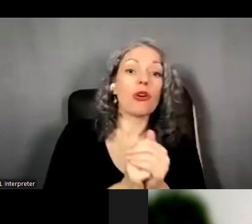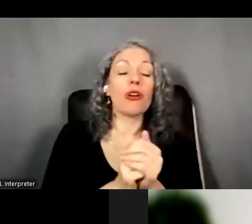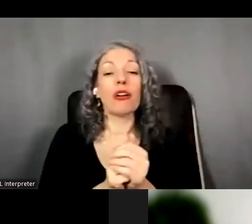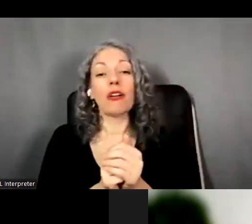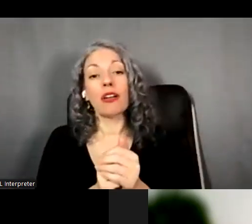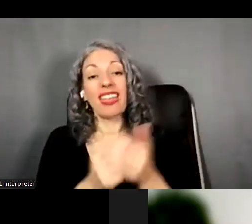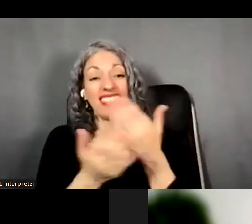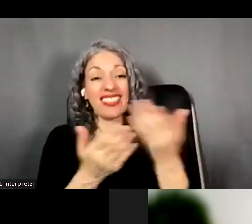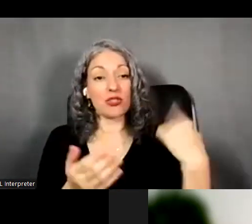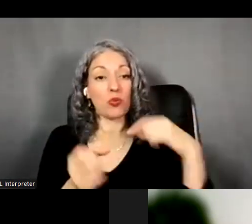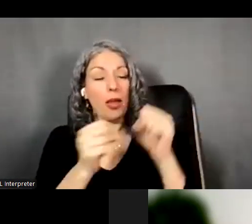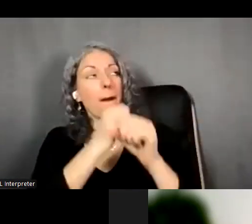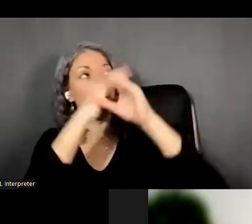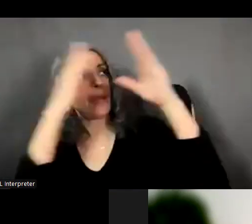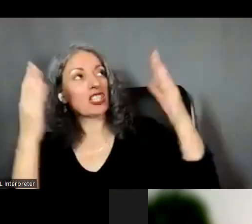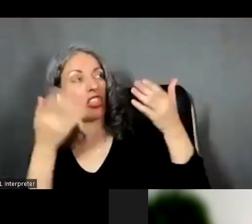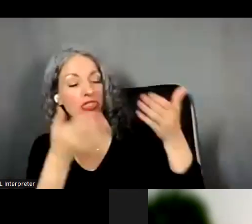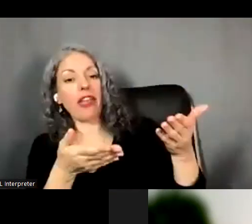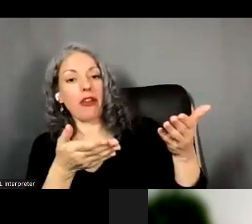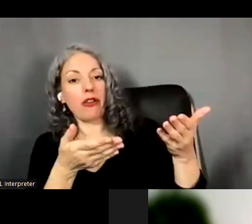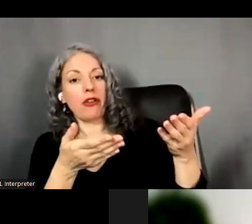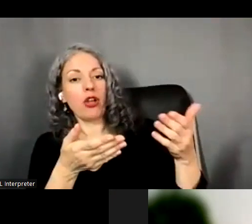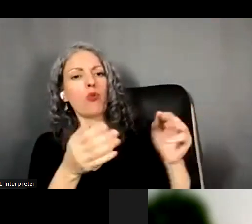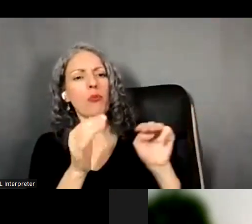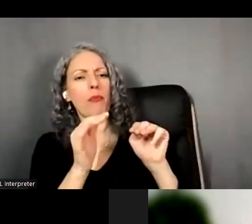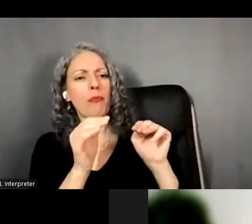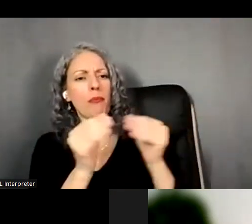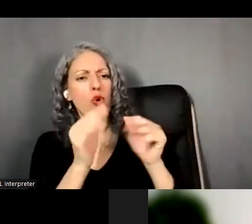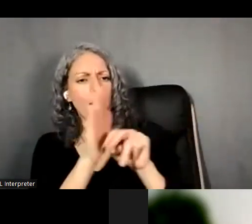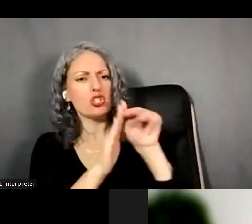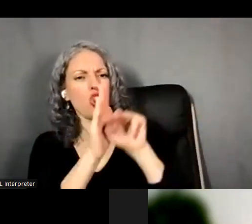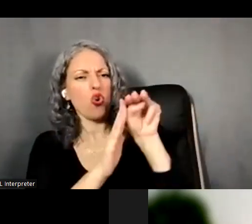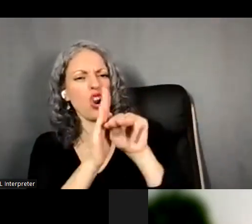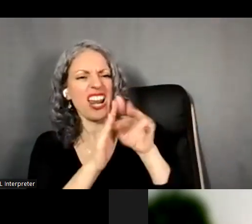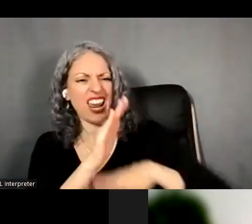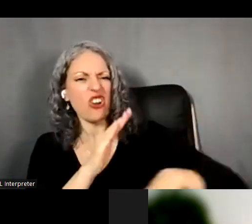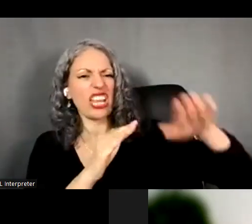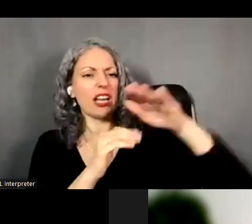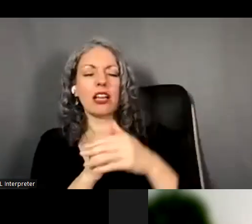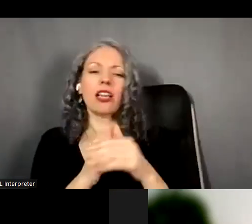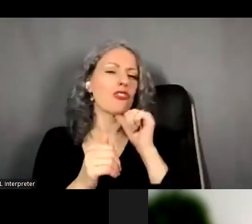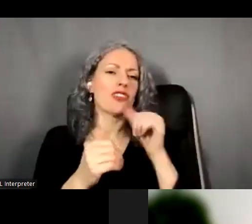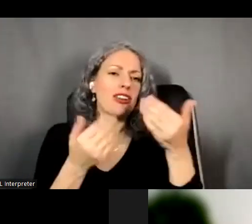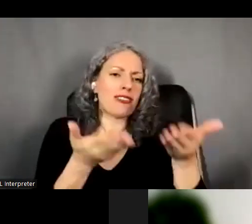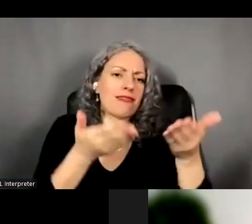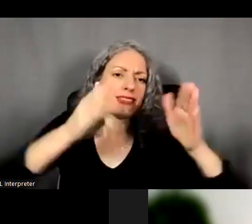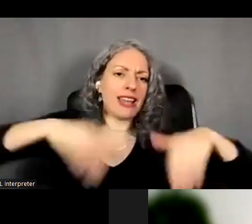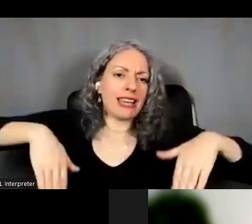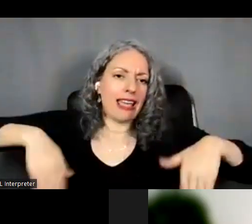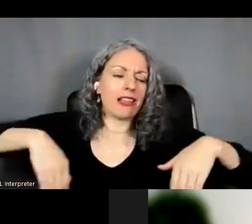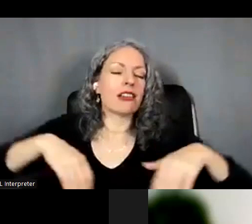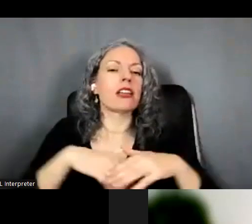things that we imagine will be there when we get to a more mature market aren't there yet. And so the path helps